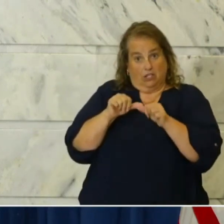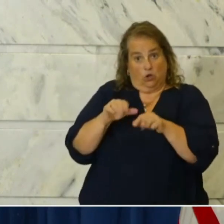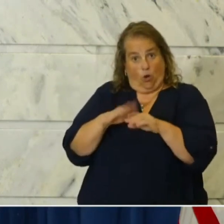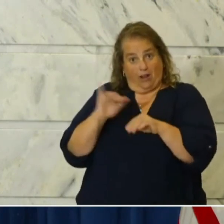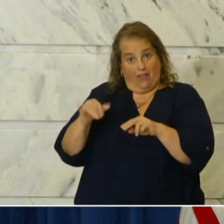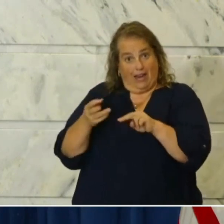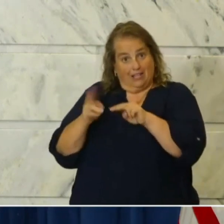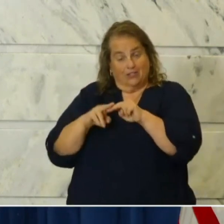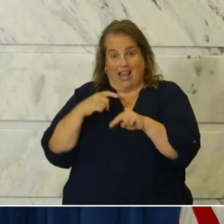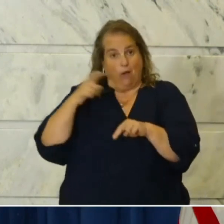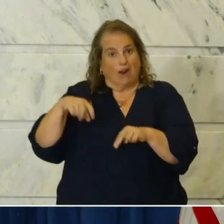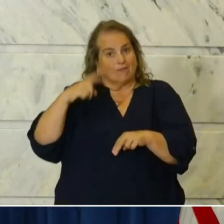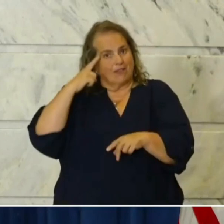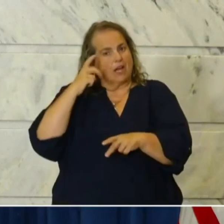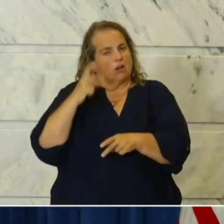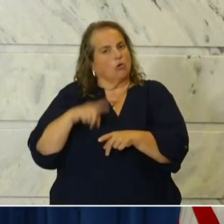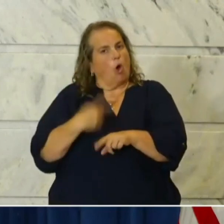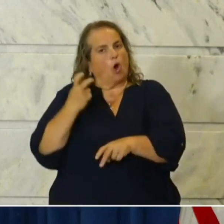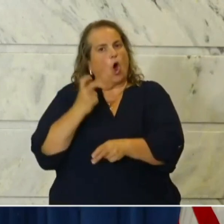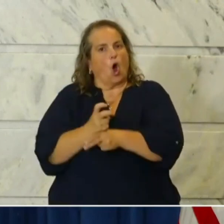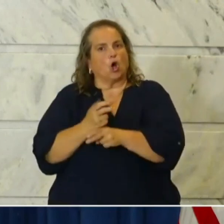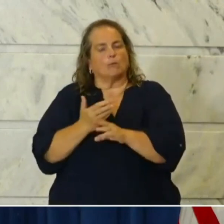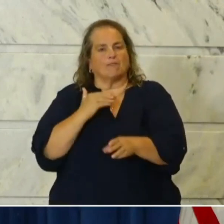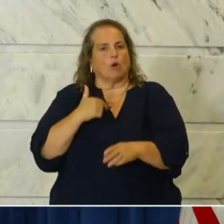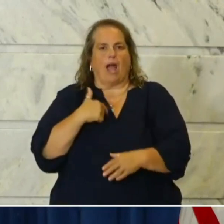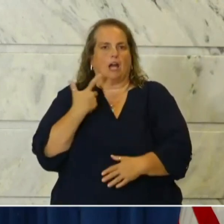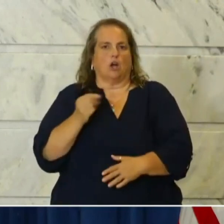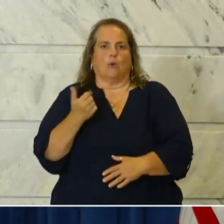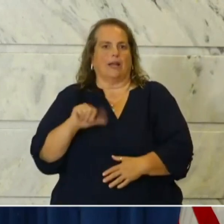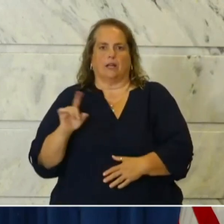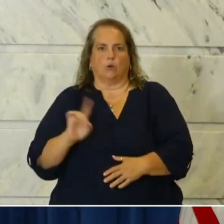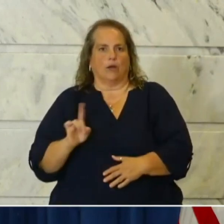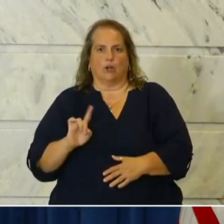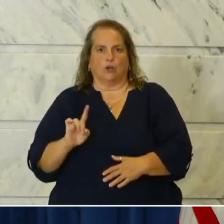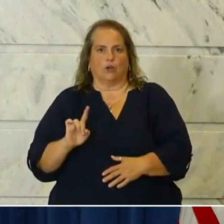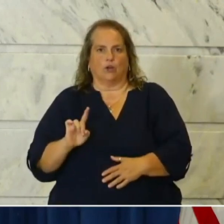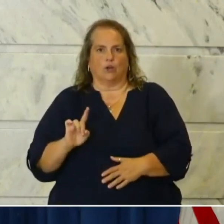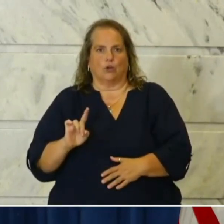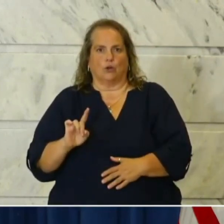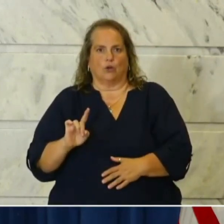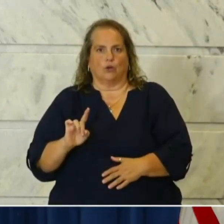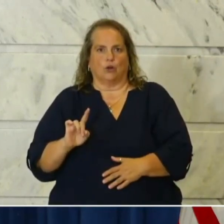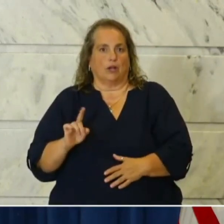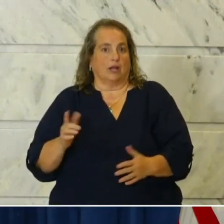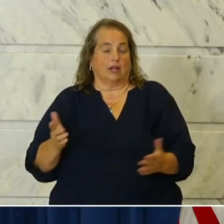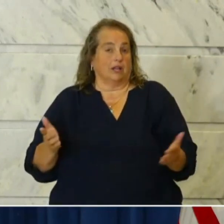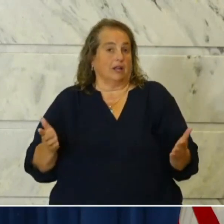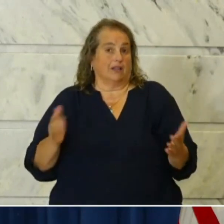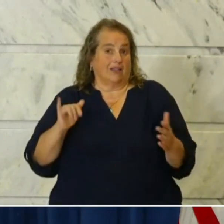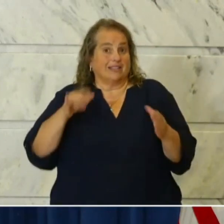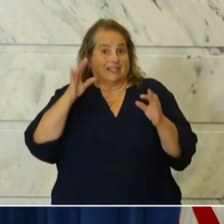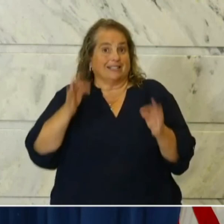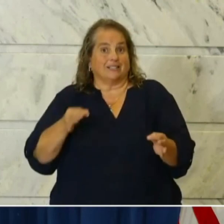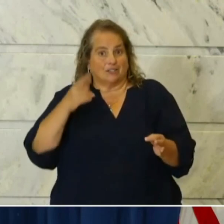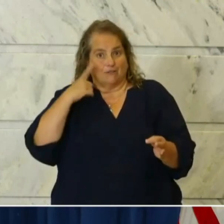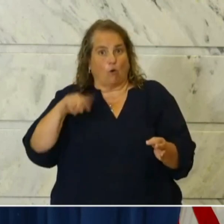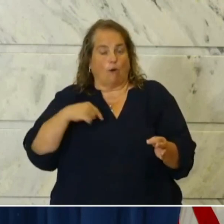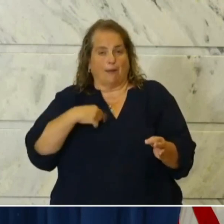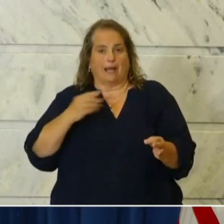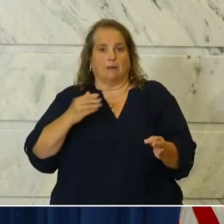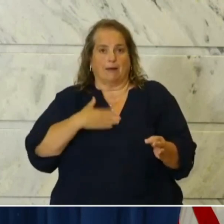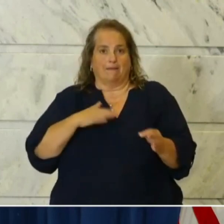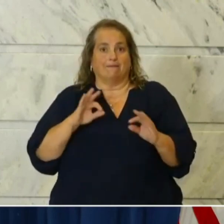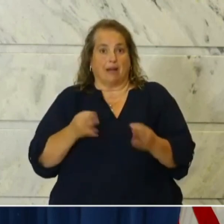have to think long and hard before really going anywhere. And that's about a decision for me and my